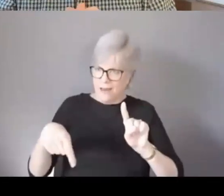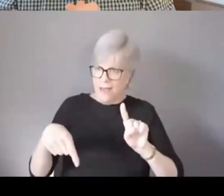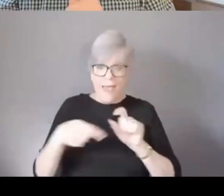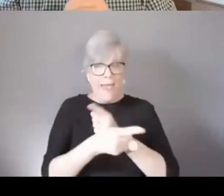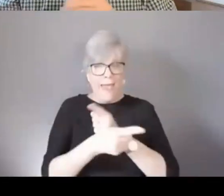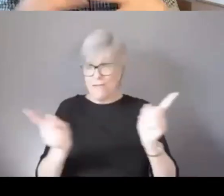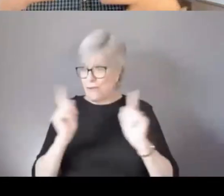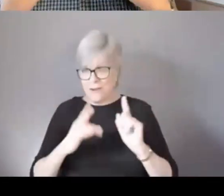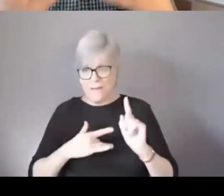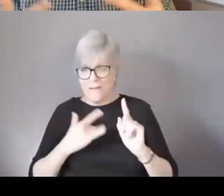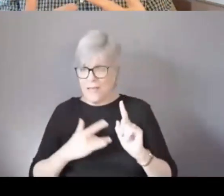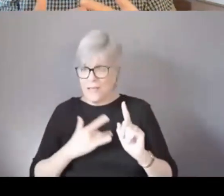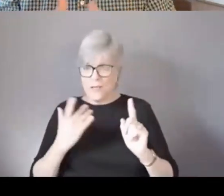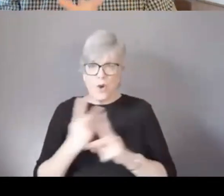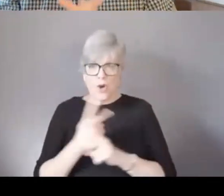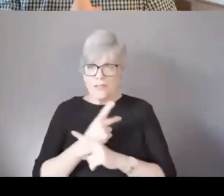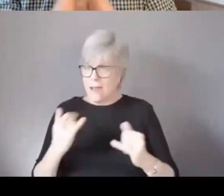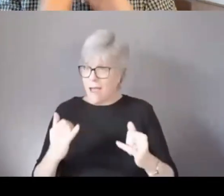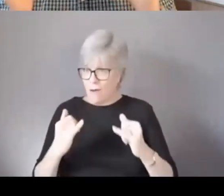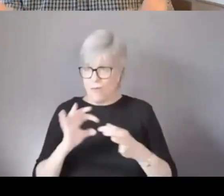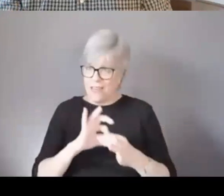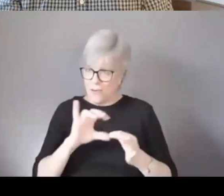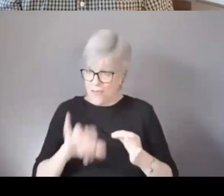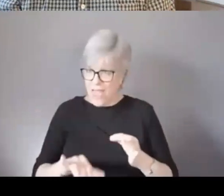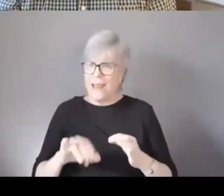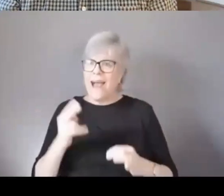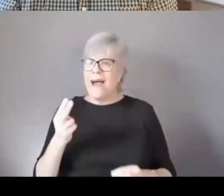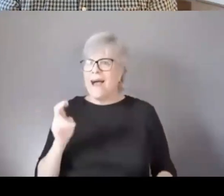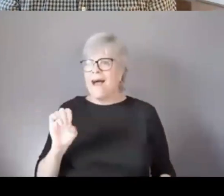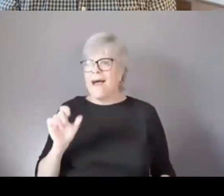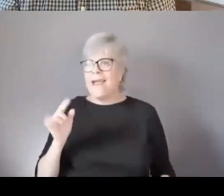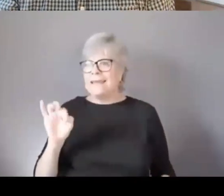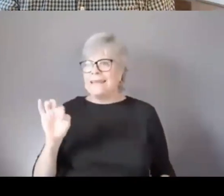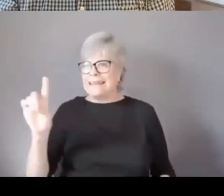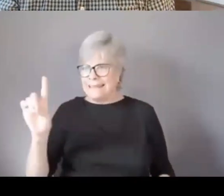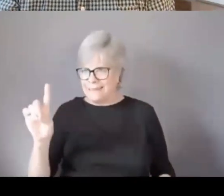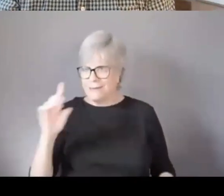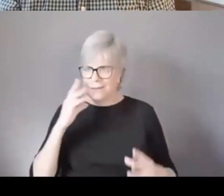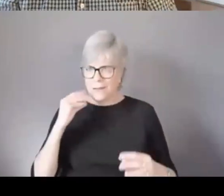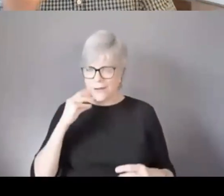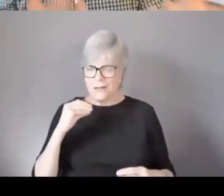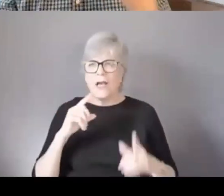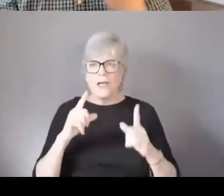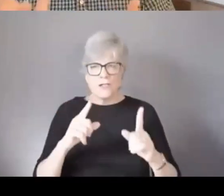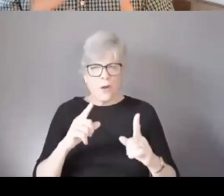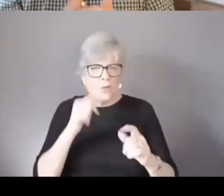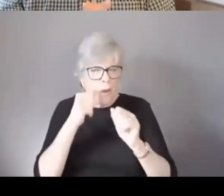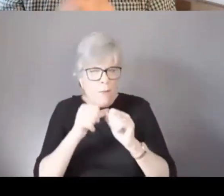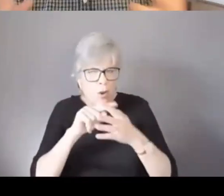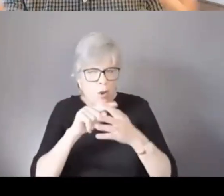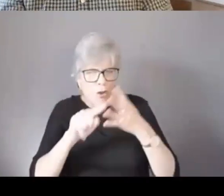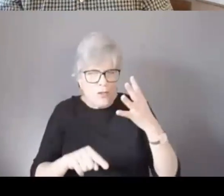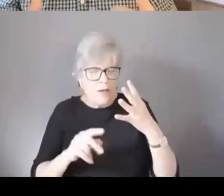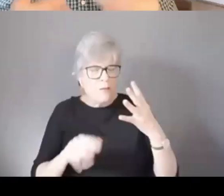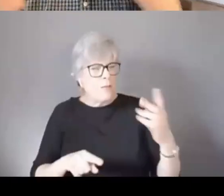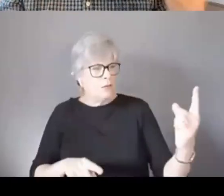now. So just keep that on your radar when you're working with people who are maybe presenting in front of you with